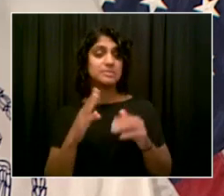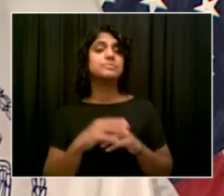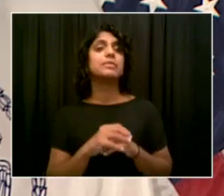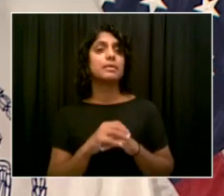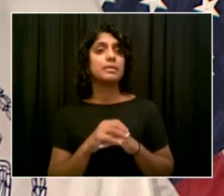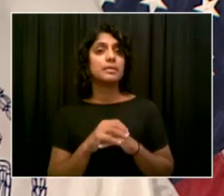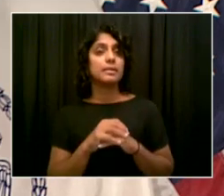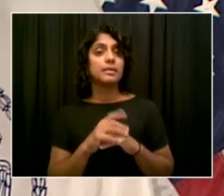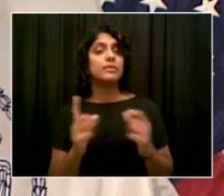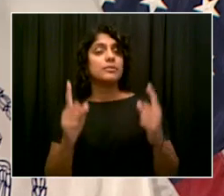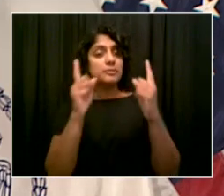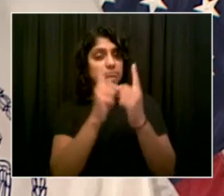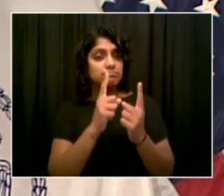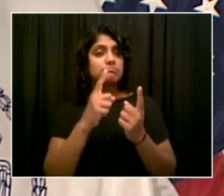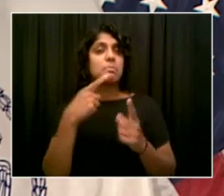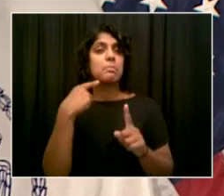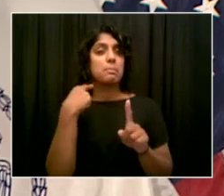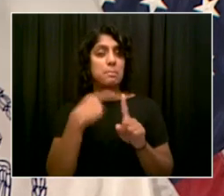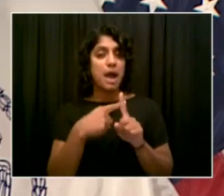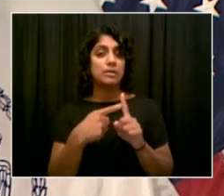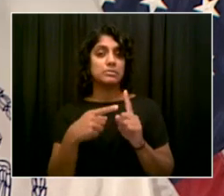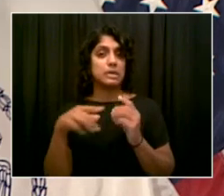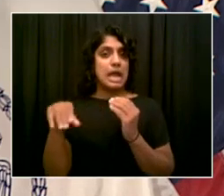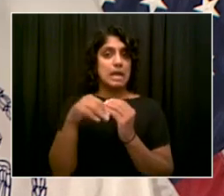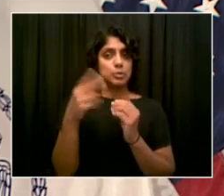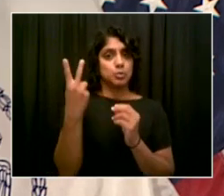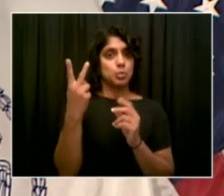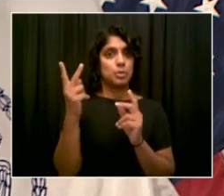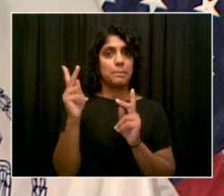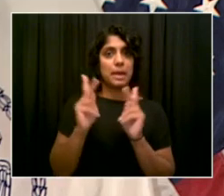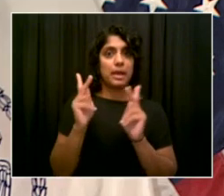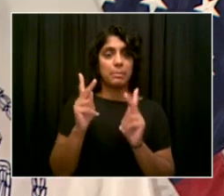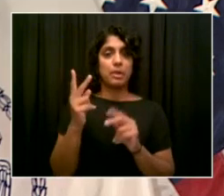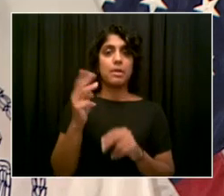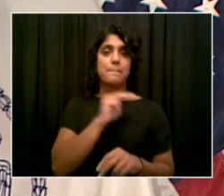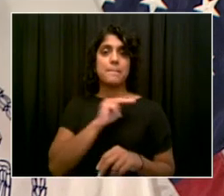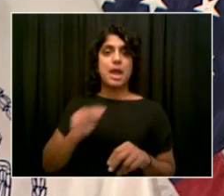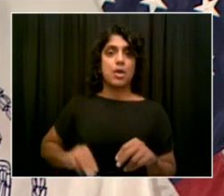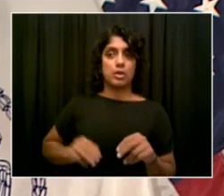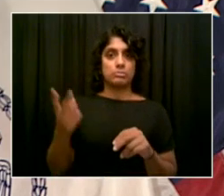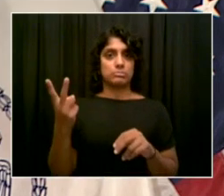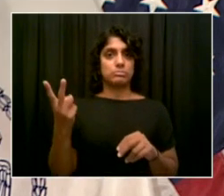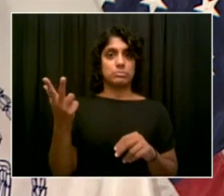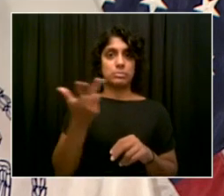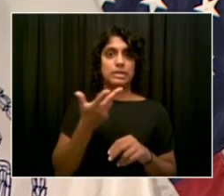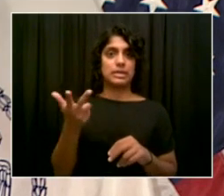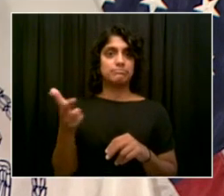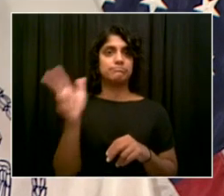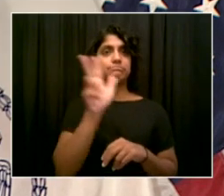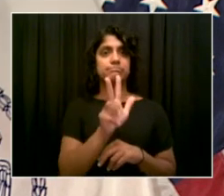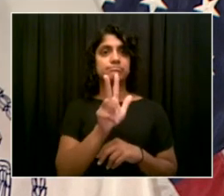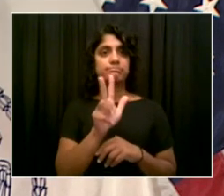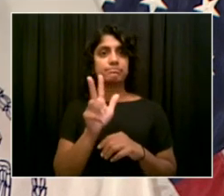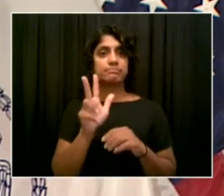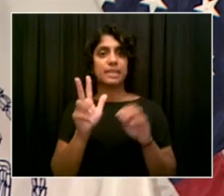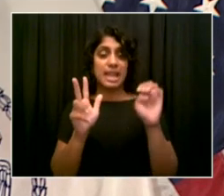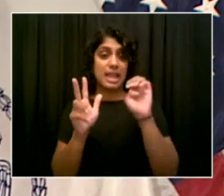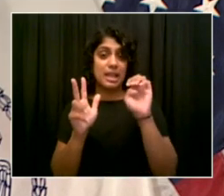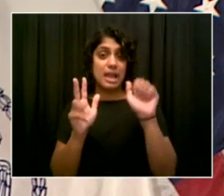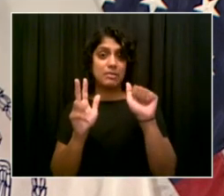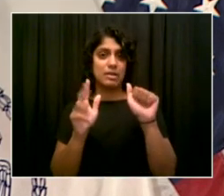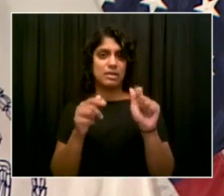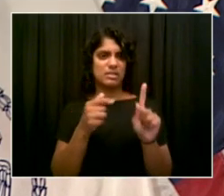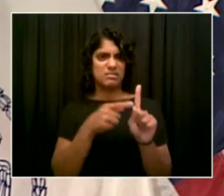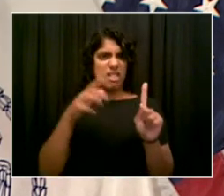mayors. And he's joining them even though he isn't even, the mayor-elect at this point. Do you feel at